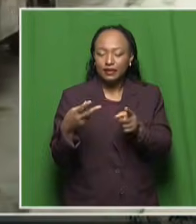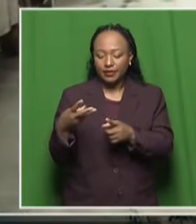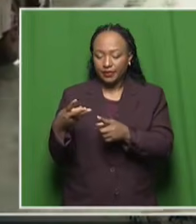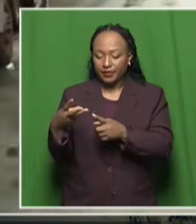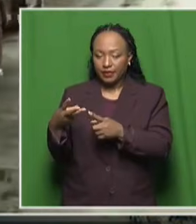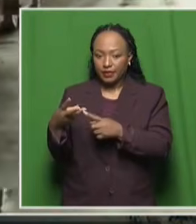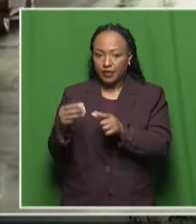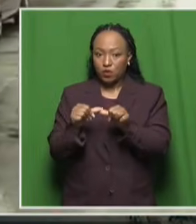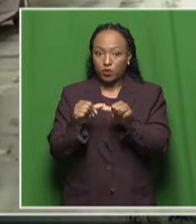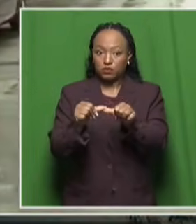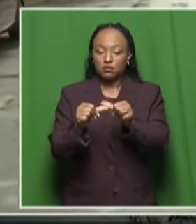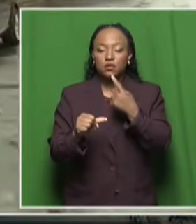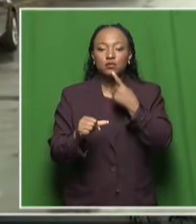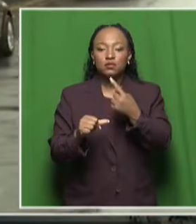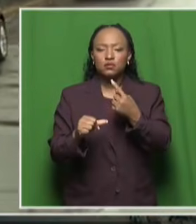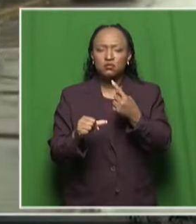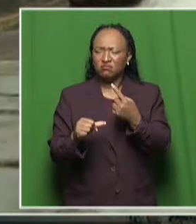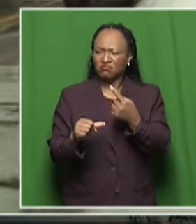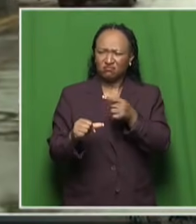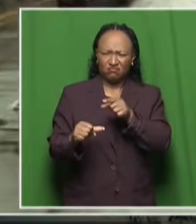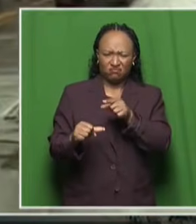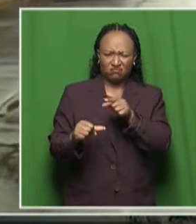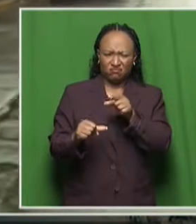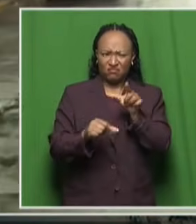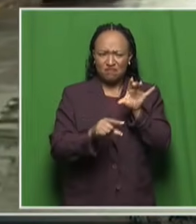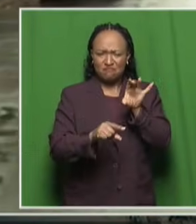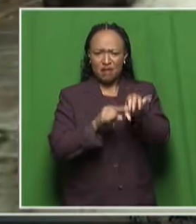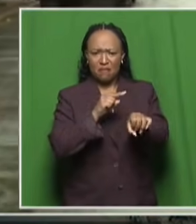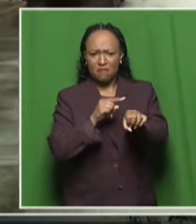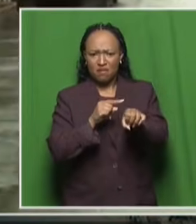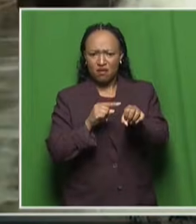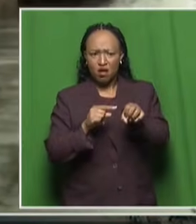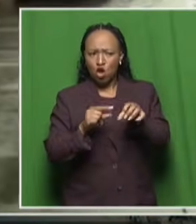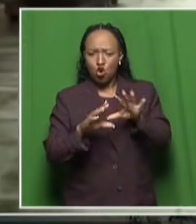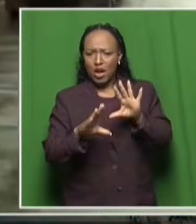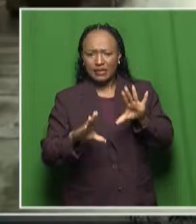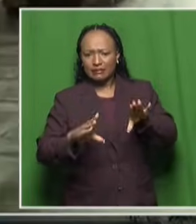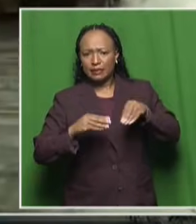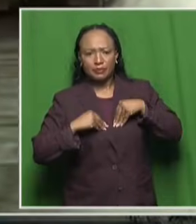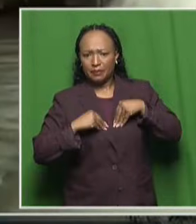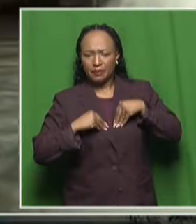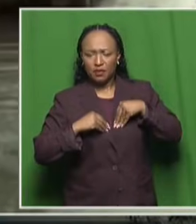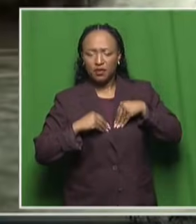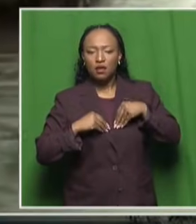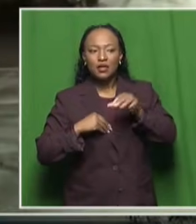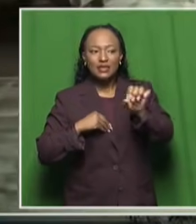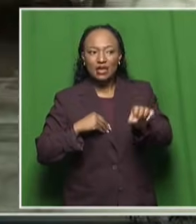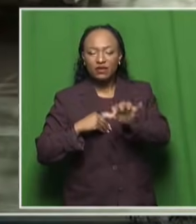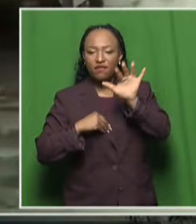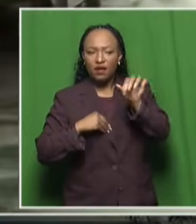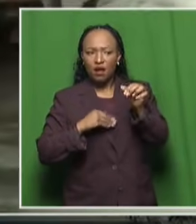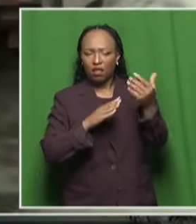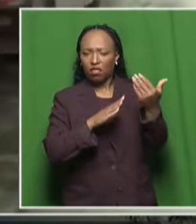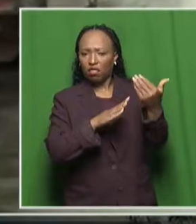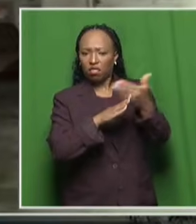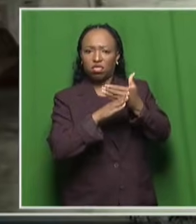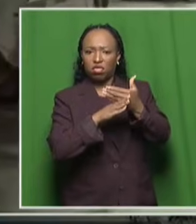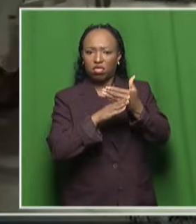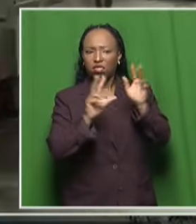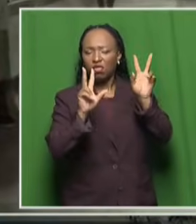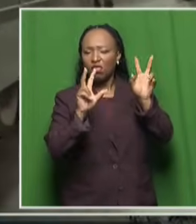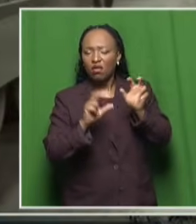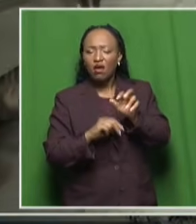they find it unacceptable that South Africa interferes with their refugee operation. Now, do we have a